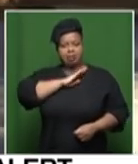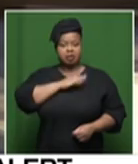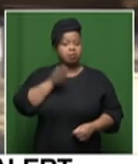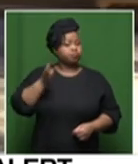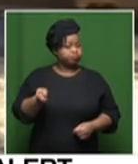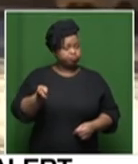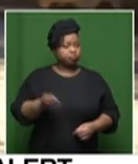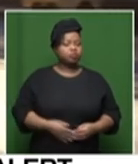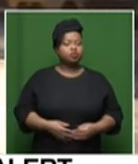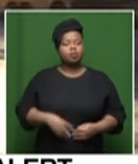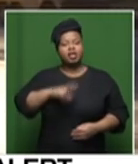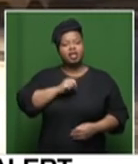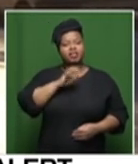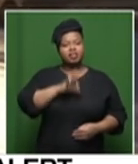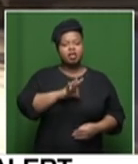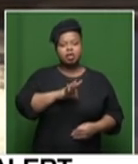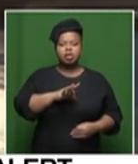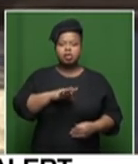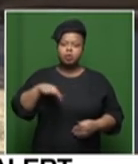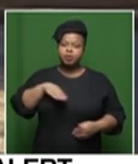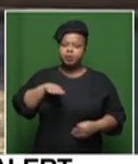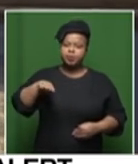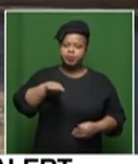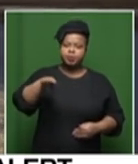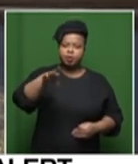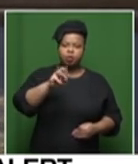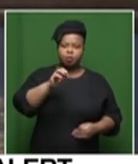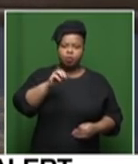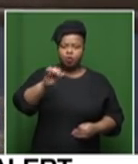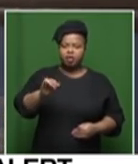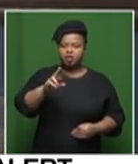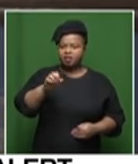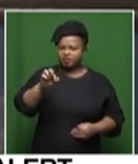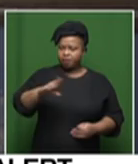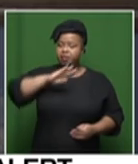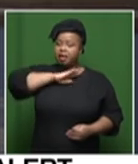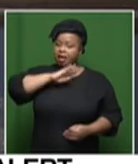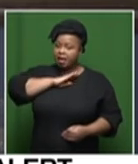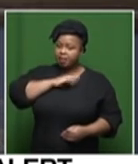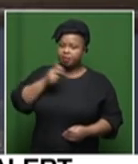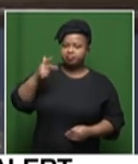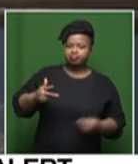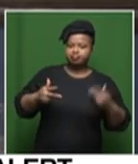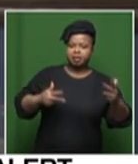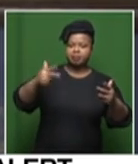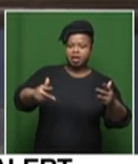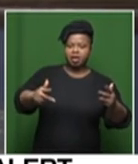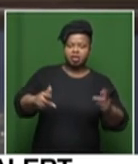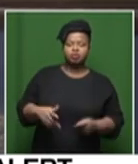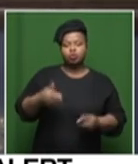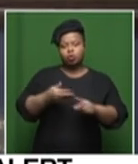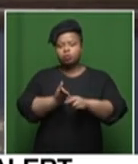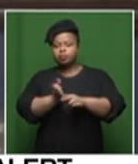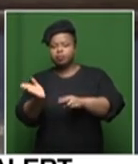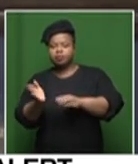good all the way from the N3 making our way to Moy River. We've seen SANDF being stationed at certain exit and